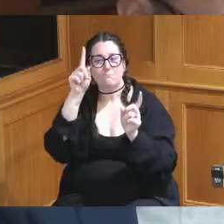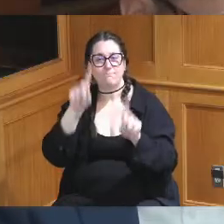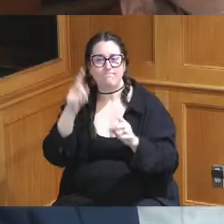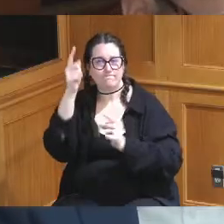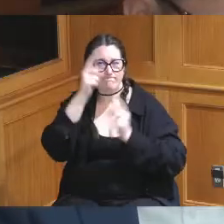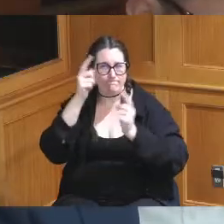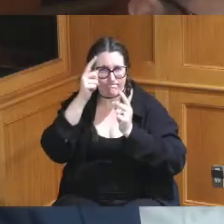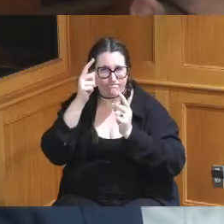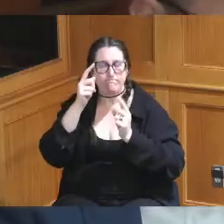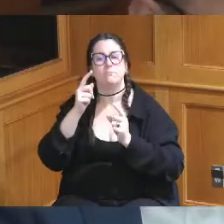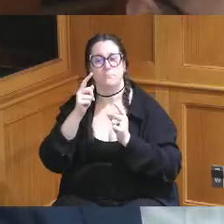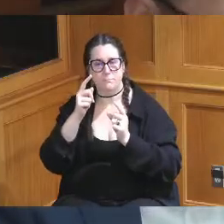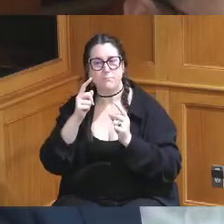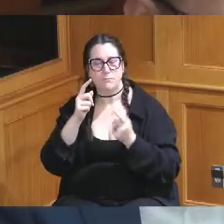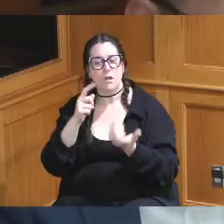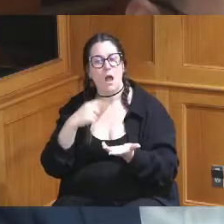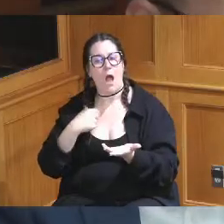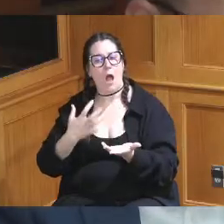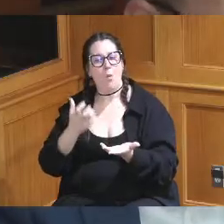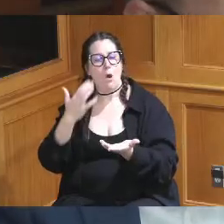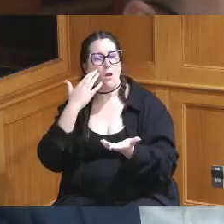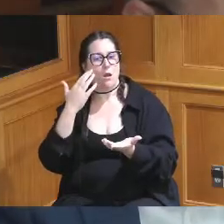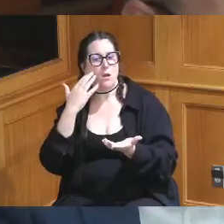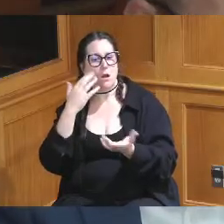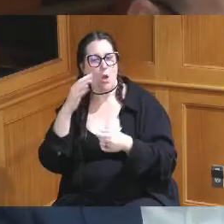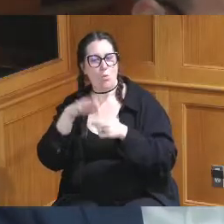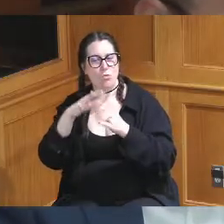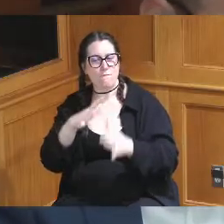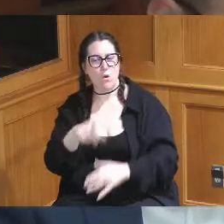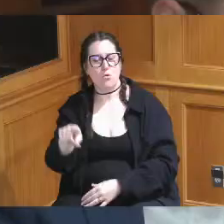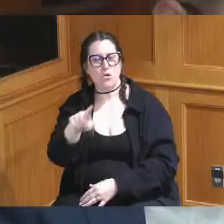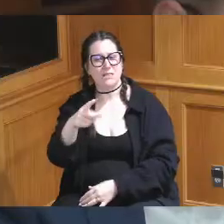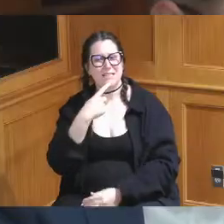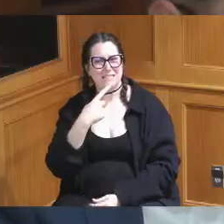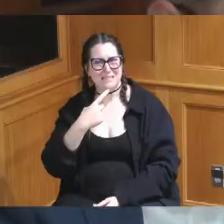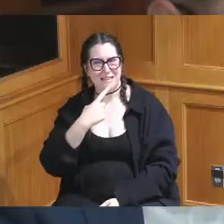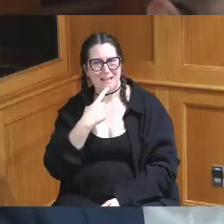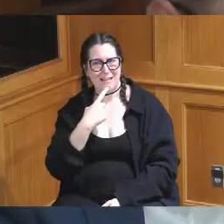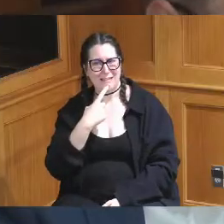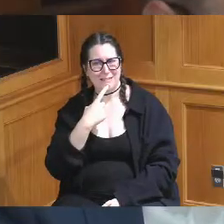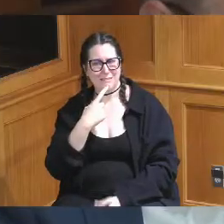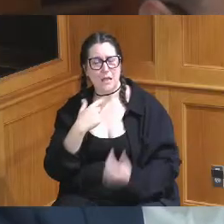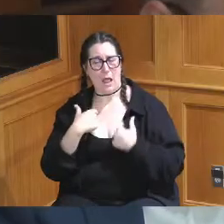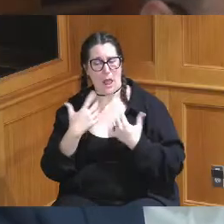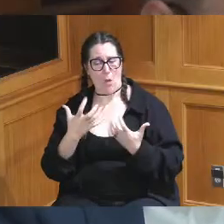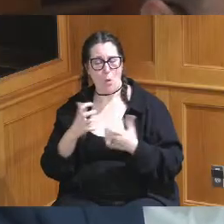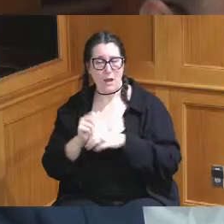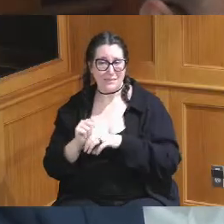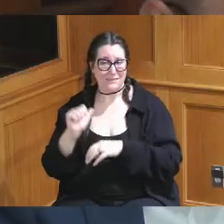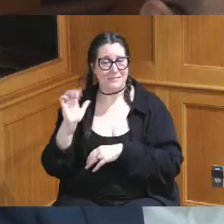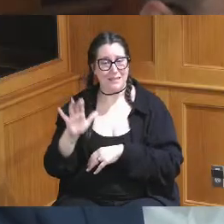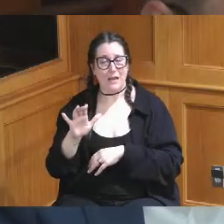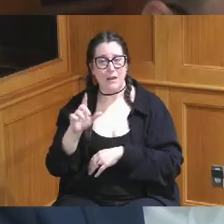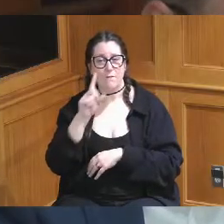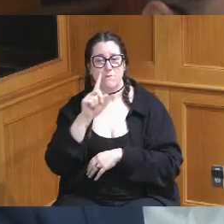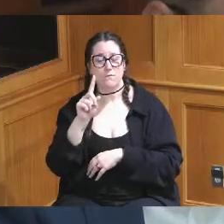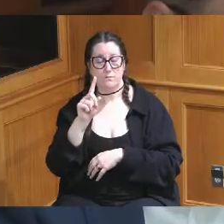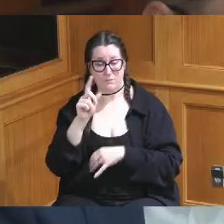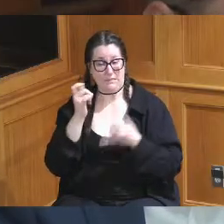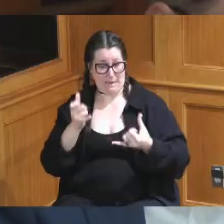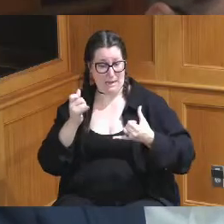consideration. I'd like to know, what do the voters say? And I'd like to submit this